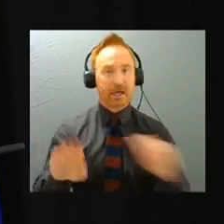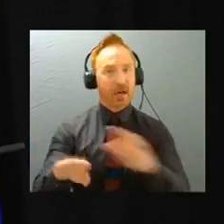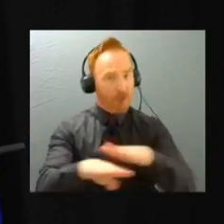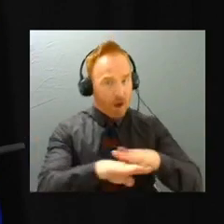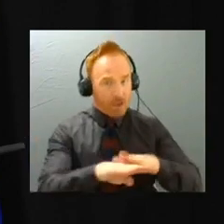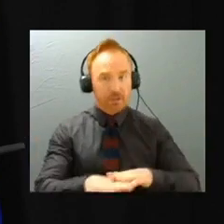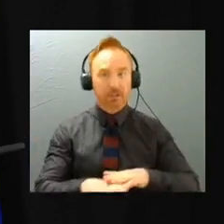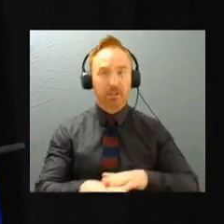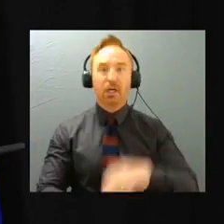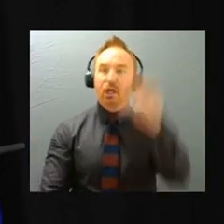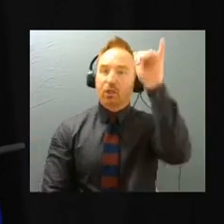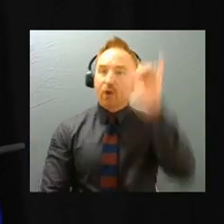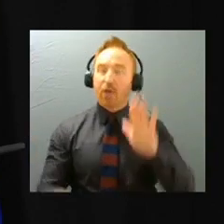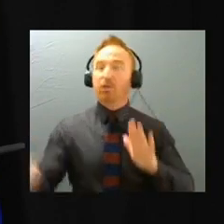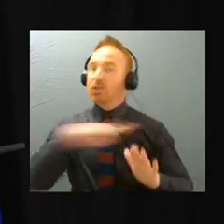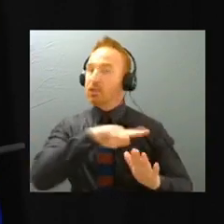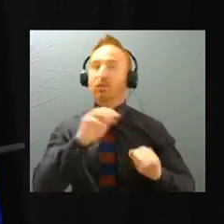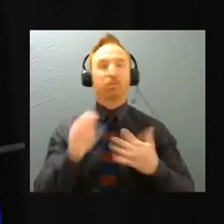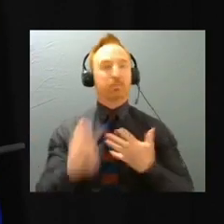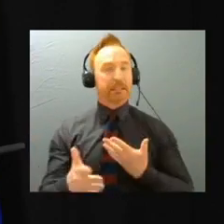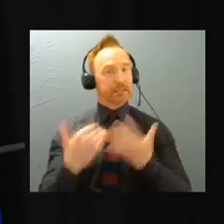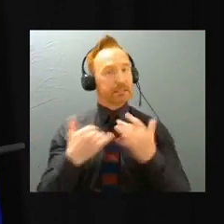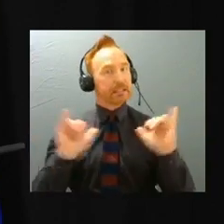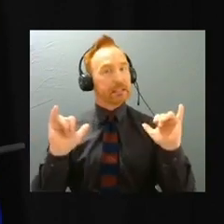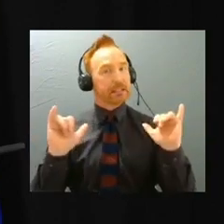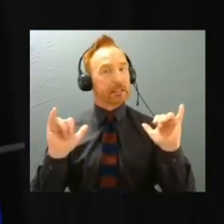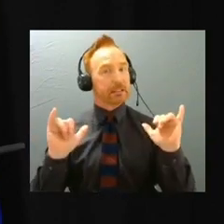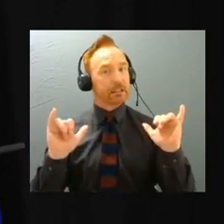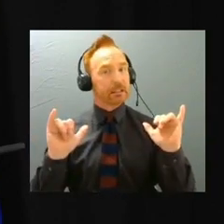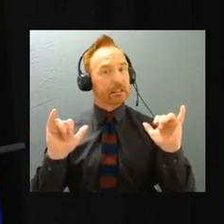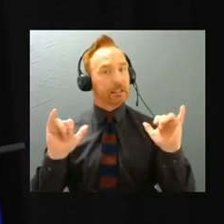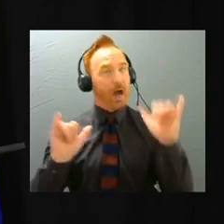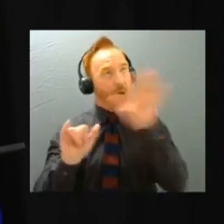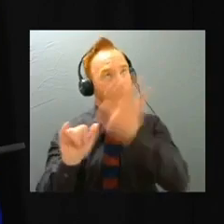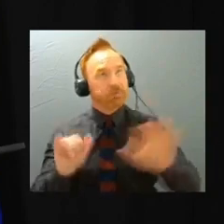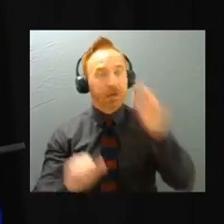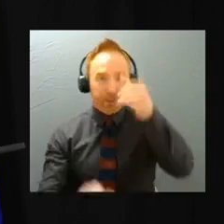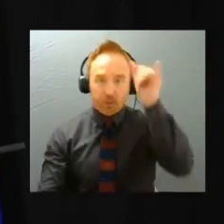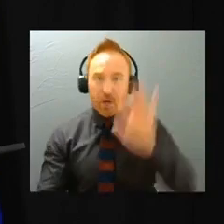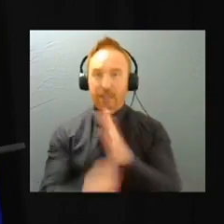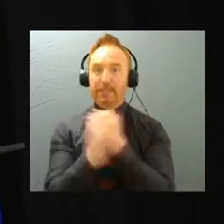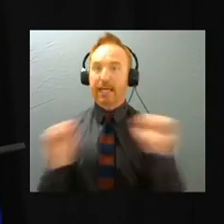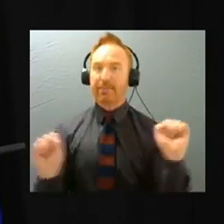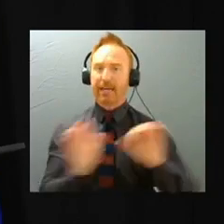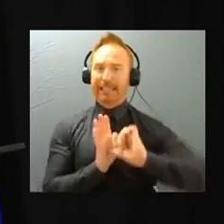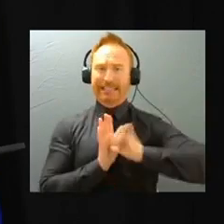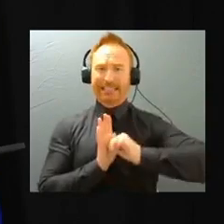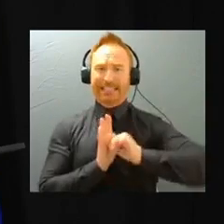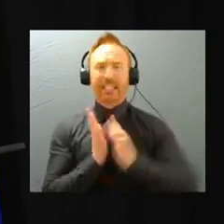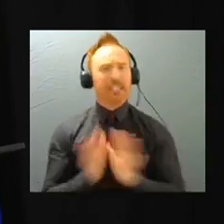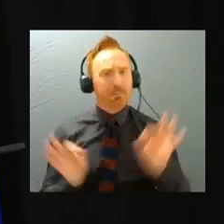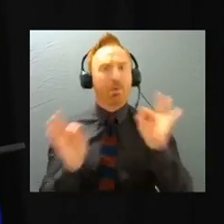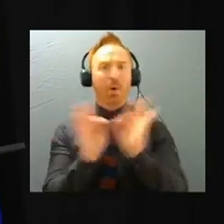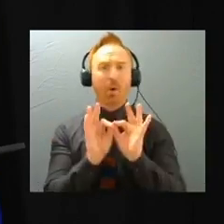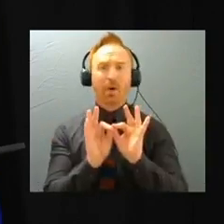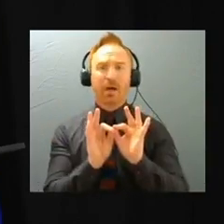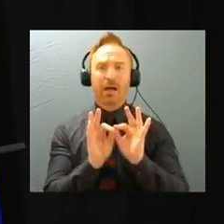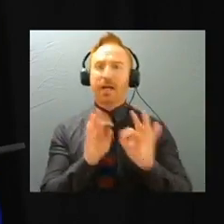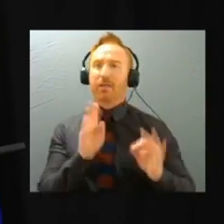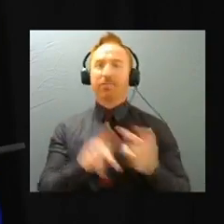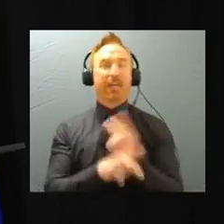all a role to play to keep our territory safe, and I cannot stress enough the importance of not getting